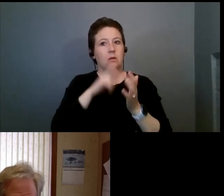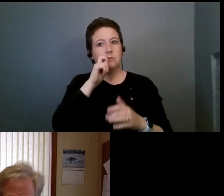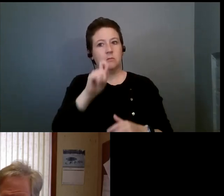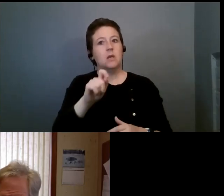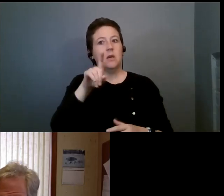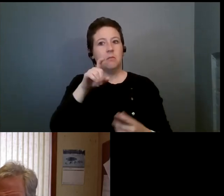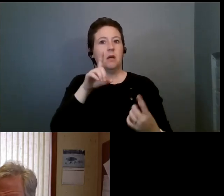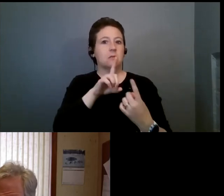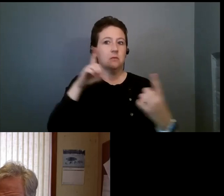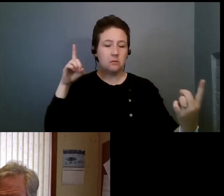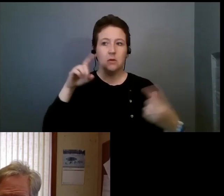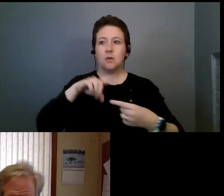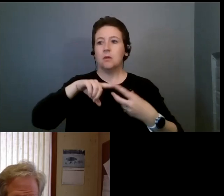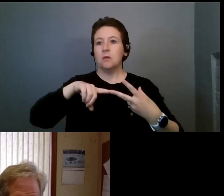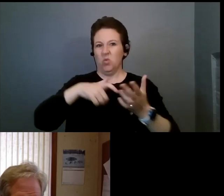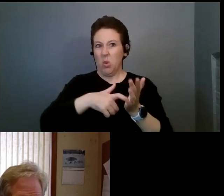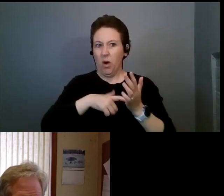social distancing. We require